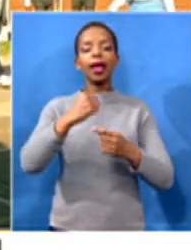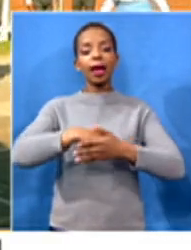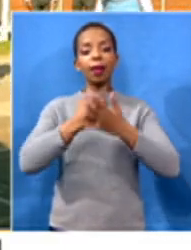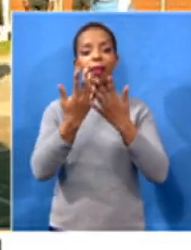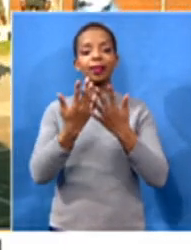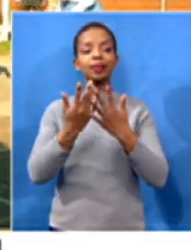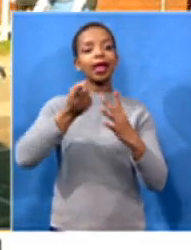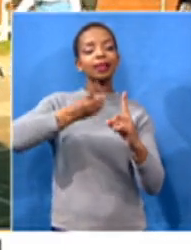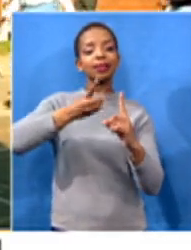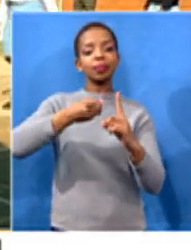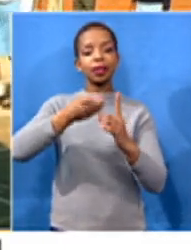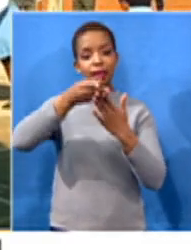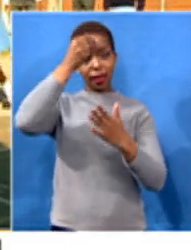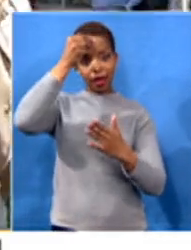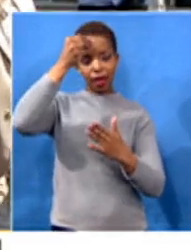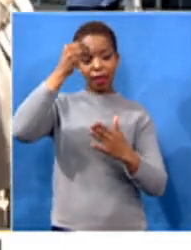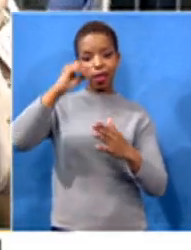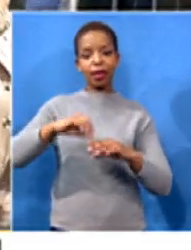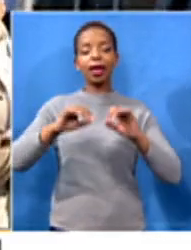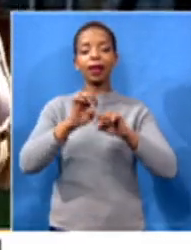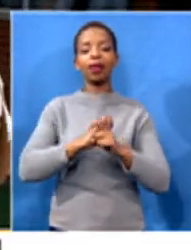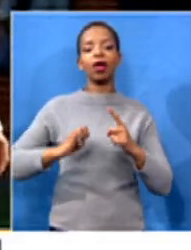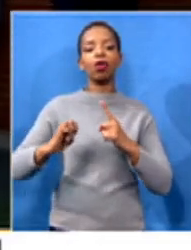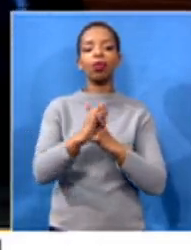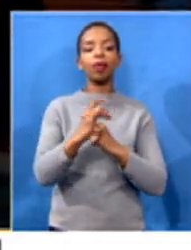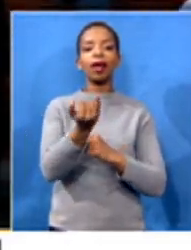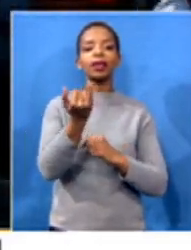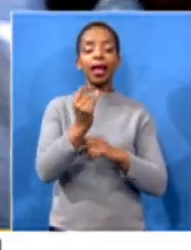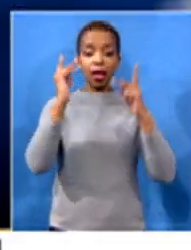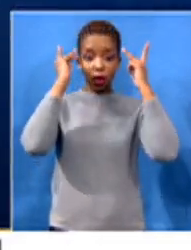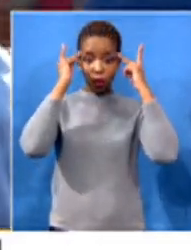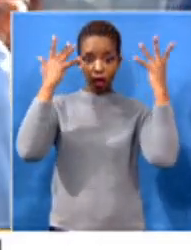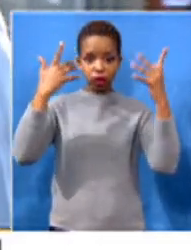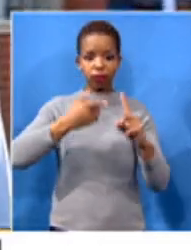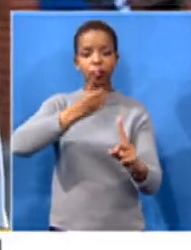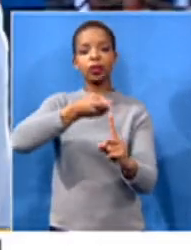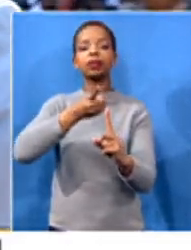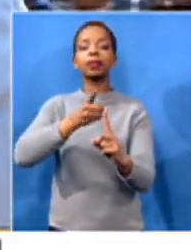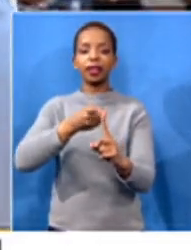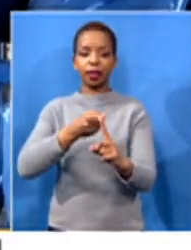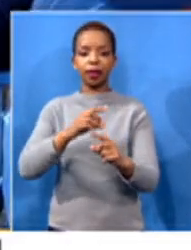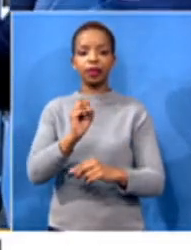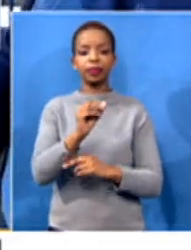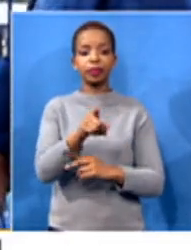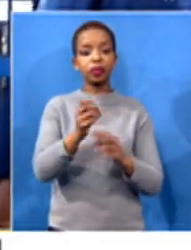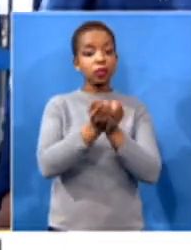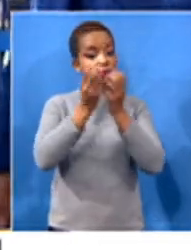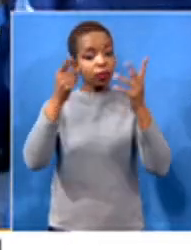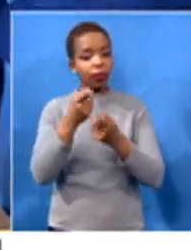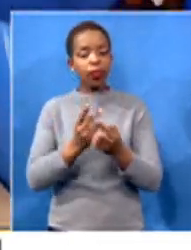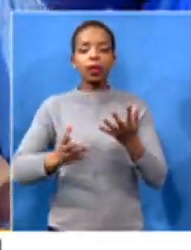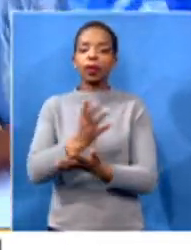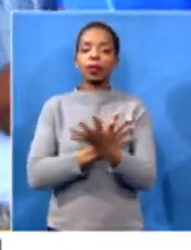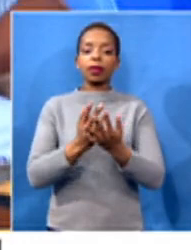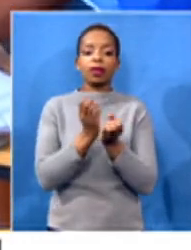stick to kind of disciplinary knowledge. So this, although we have engaged a lot with the curriculum and have